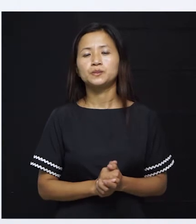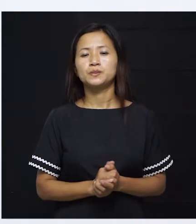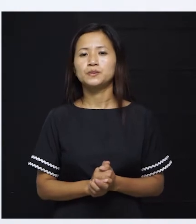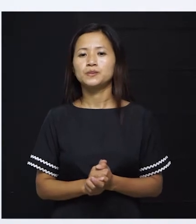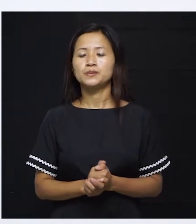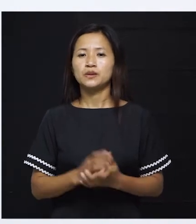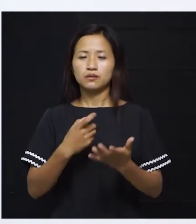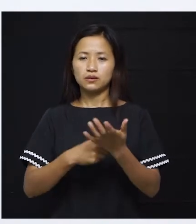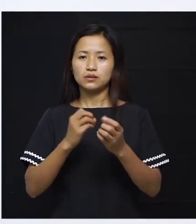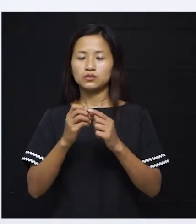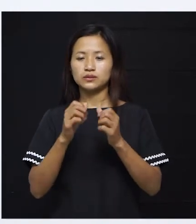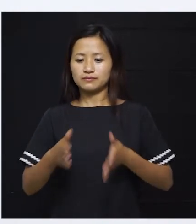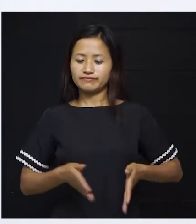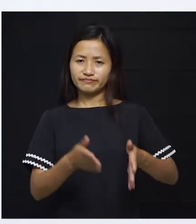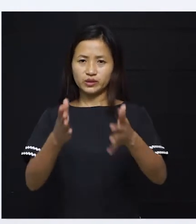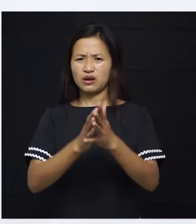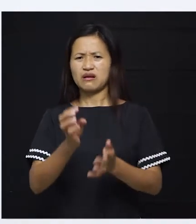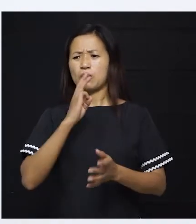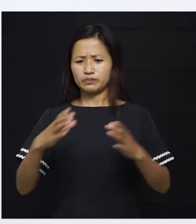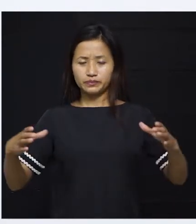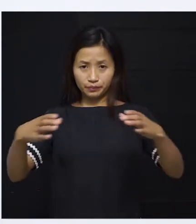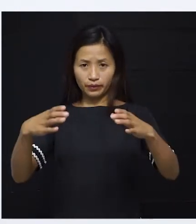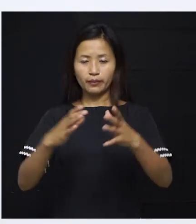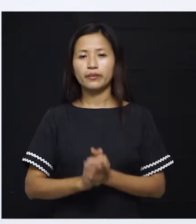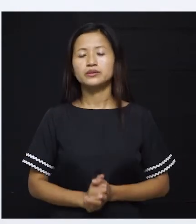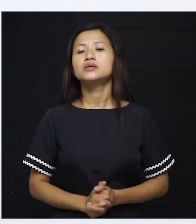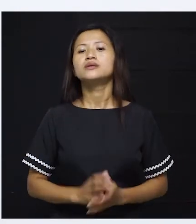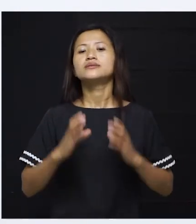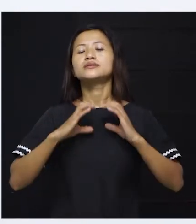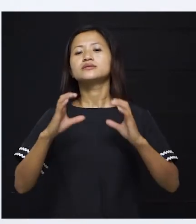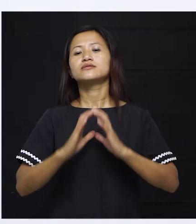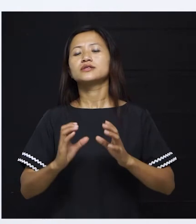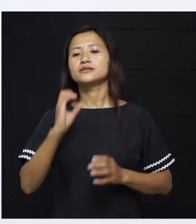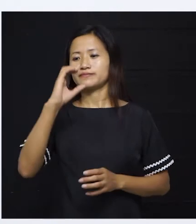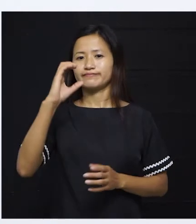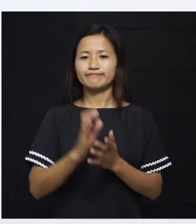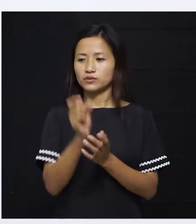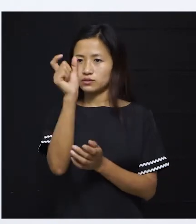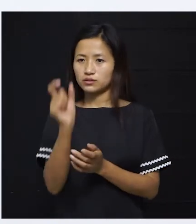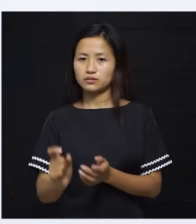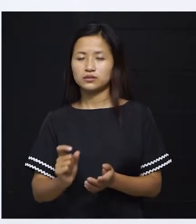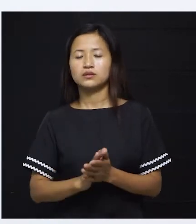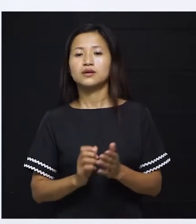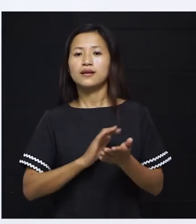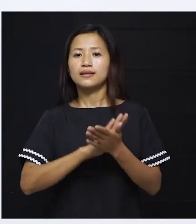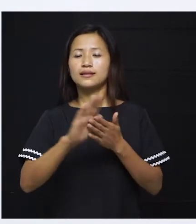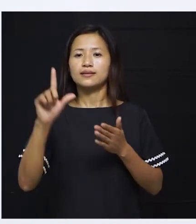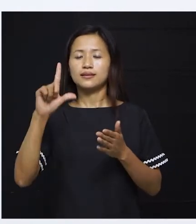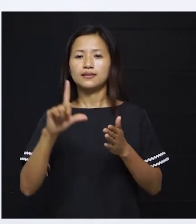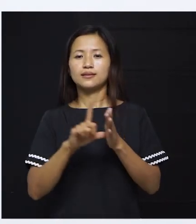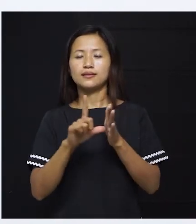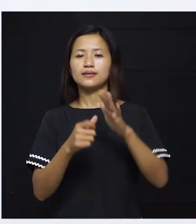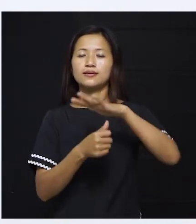the roads. Okay, all these wells and roads, everything is taken care by the village council. So he is the main leader in the village,